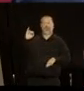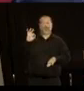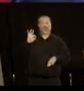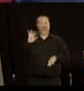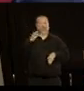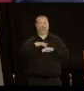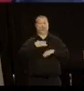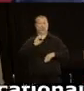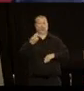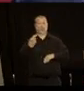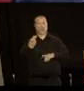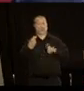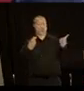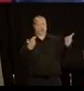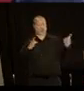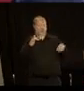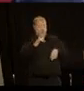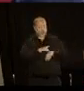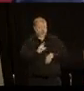our booth in the exhibit hall.